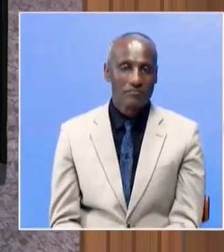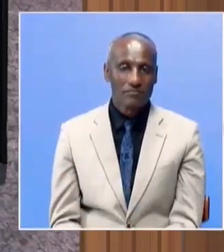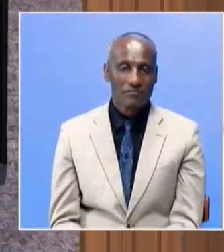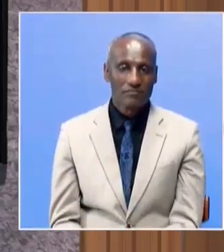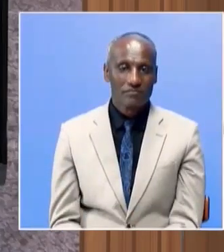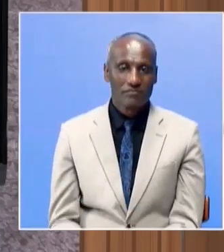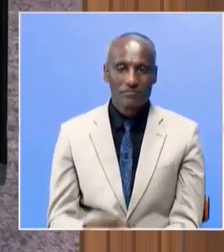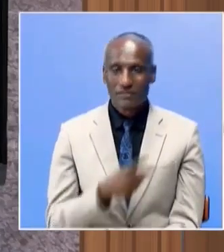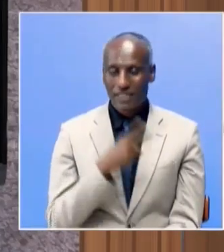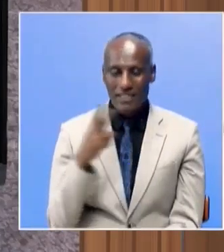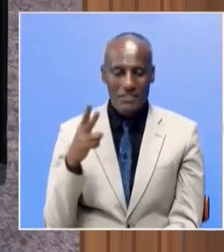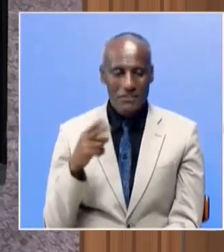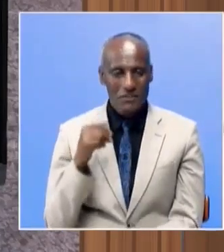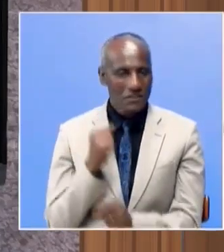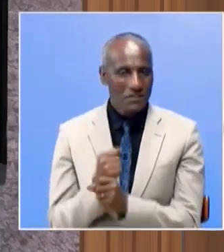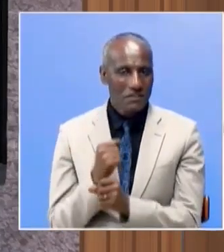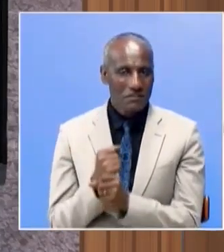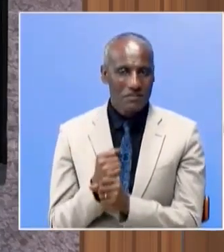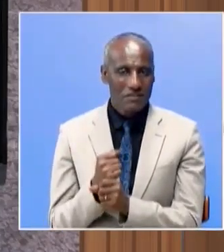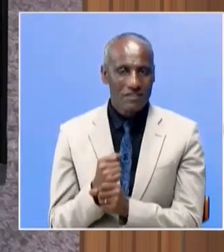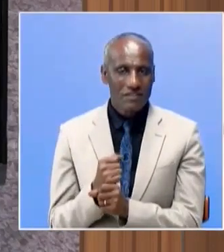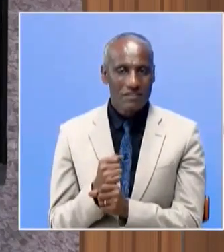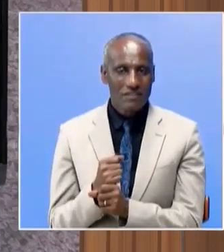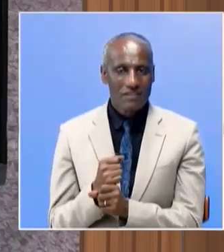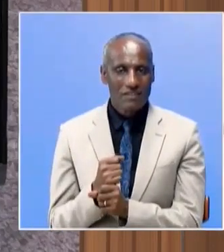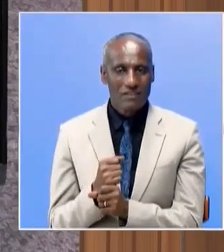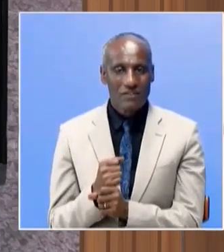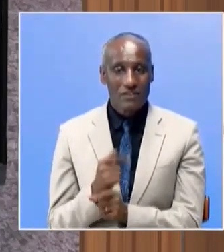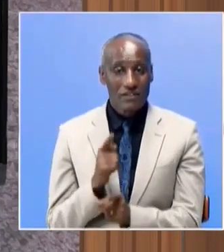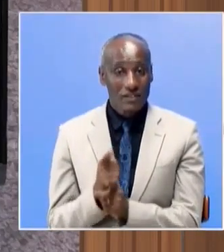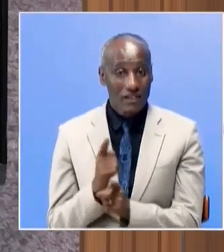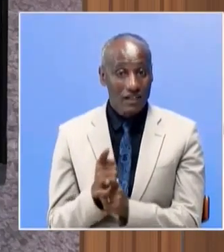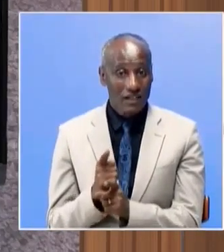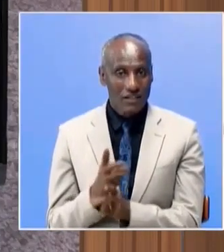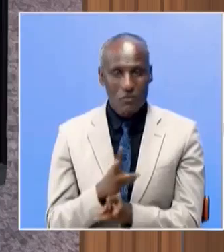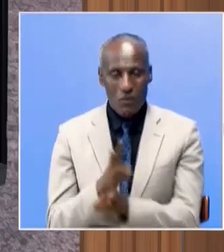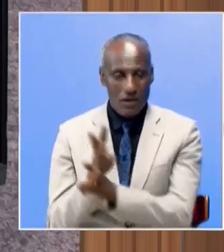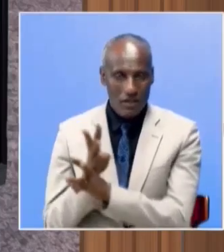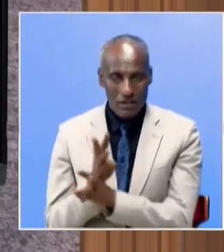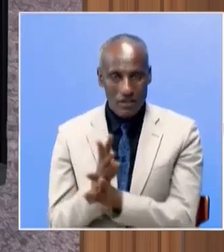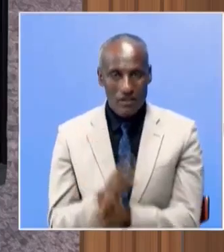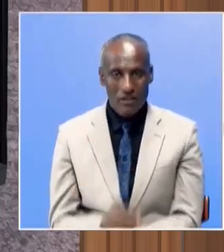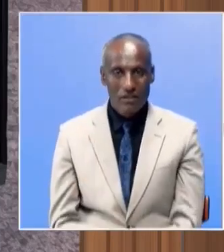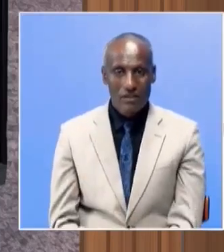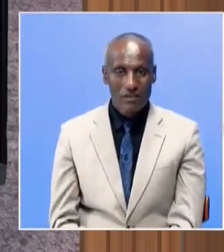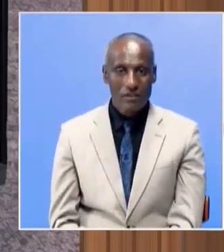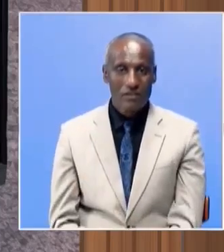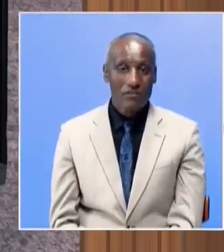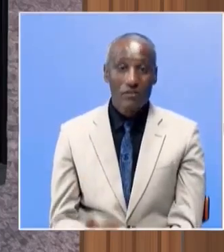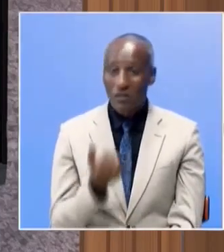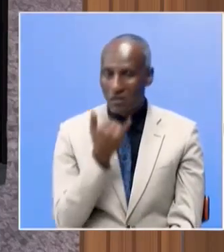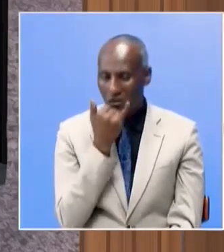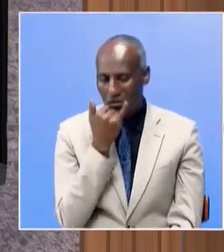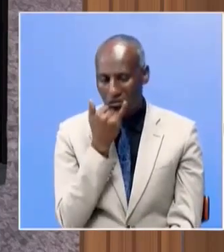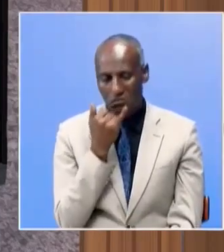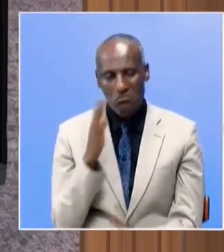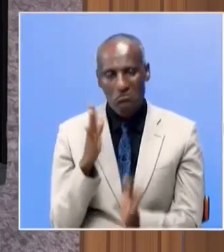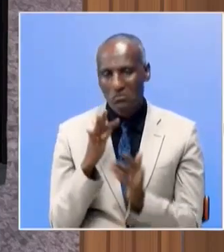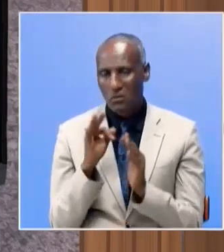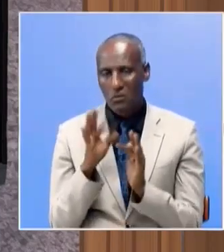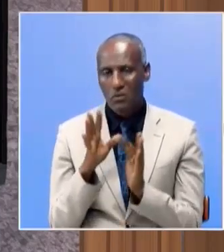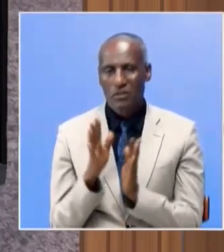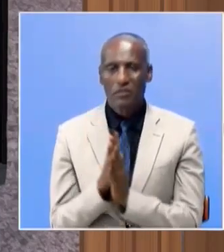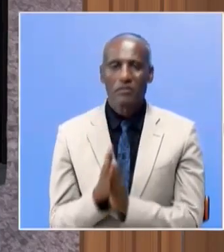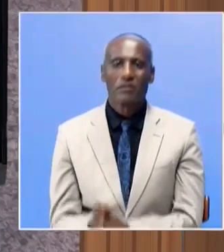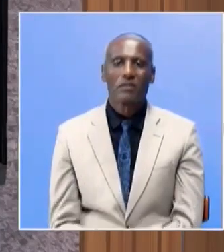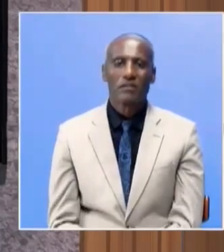If you did like this, you are on the right track. Even if you're wrong, don't worry, okay?